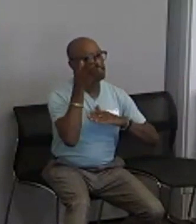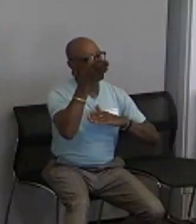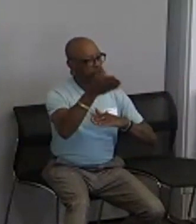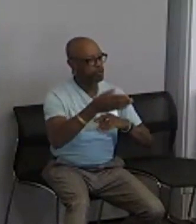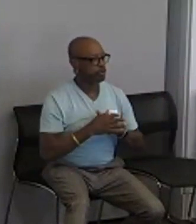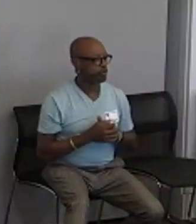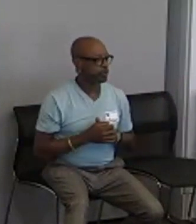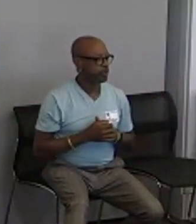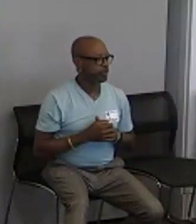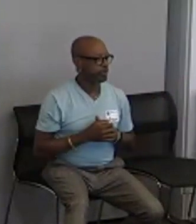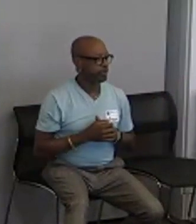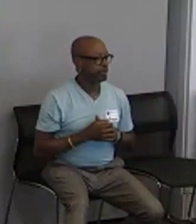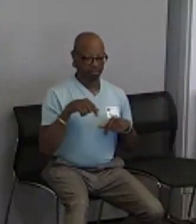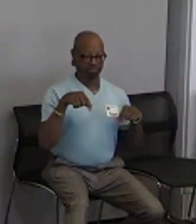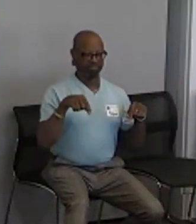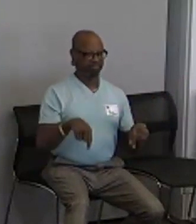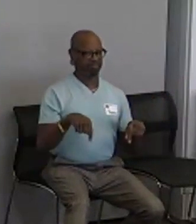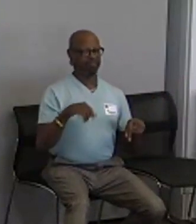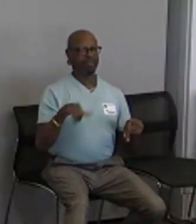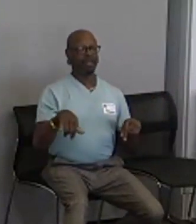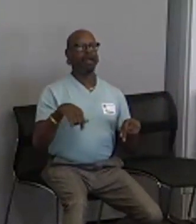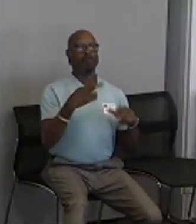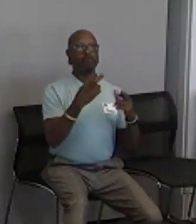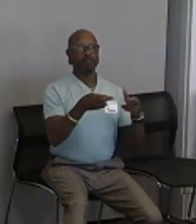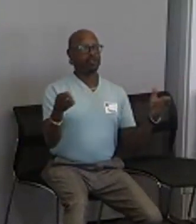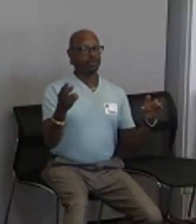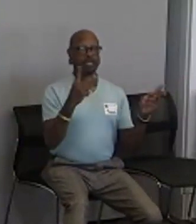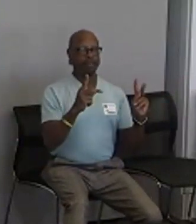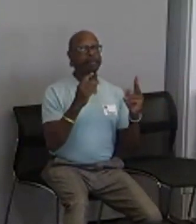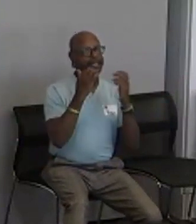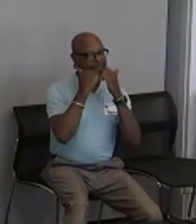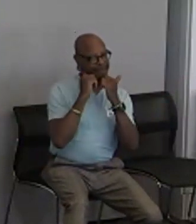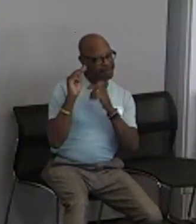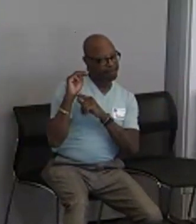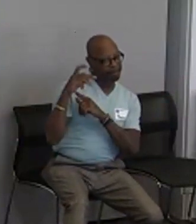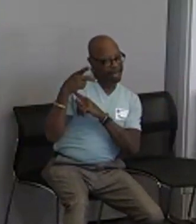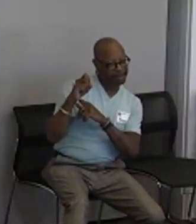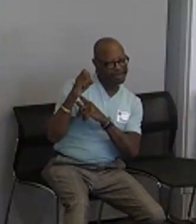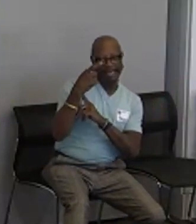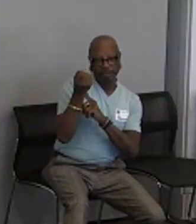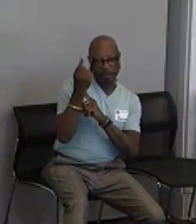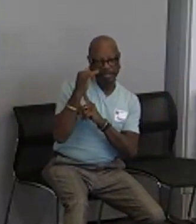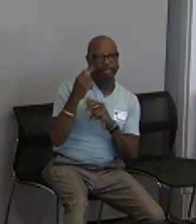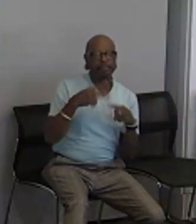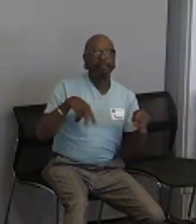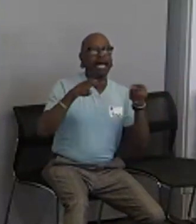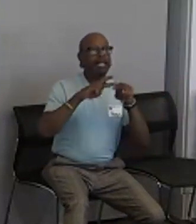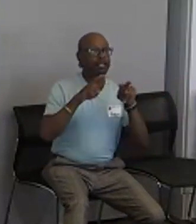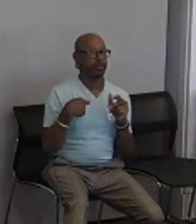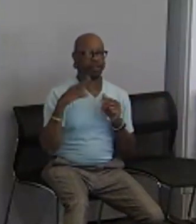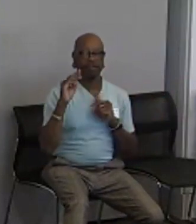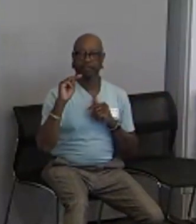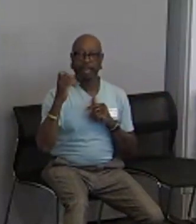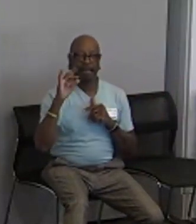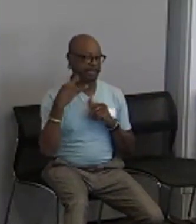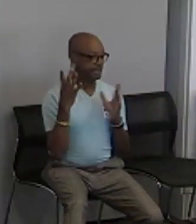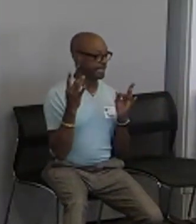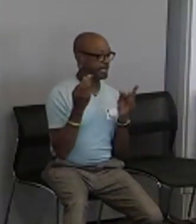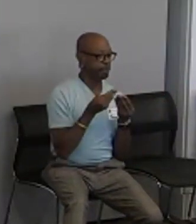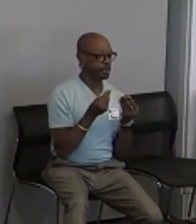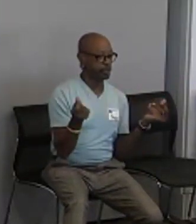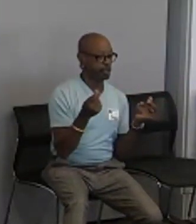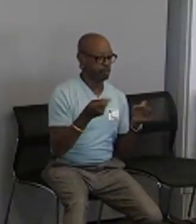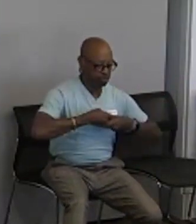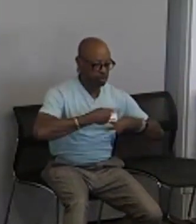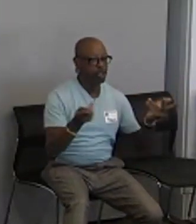This is a resource that people who care about maps and who understand the value of bringing maps and tactile materials to